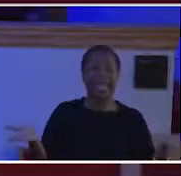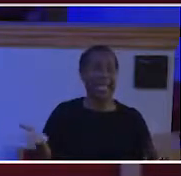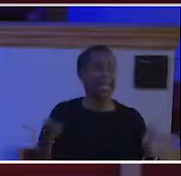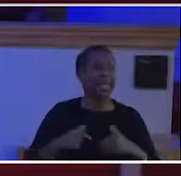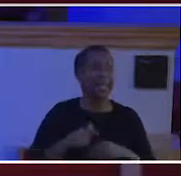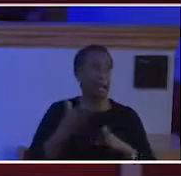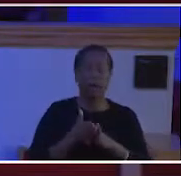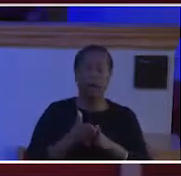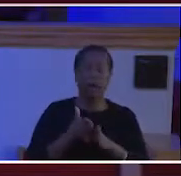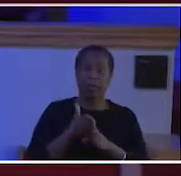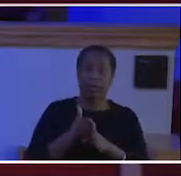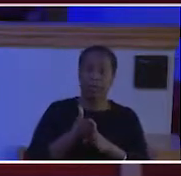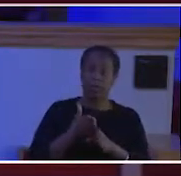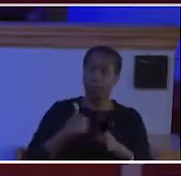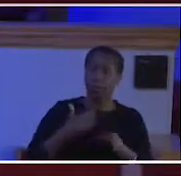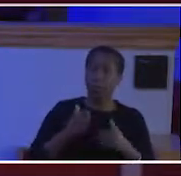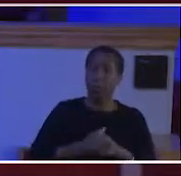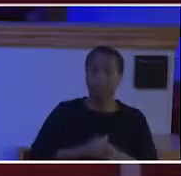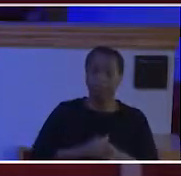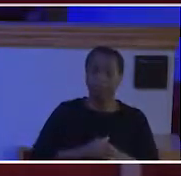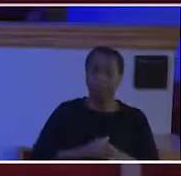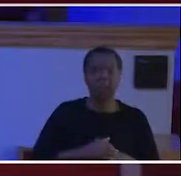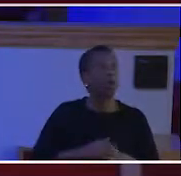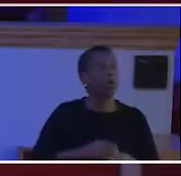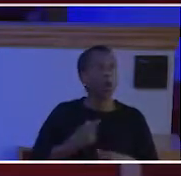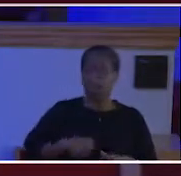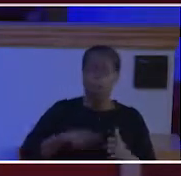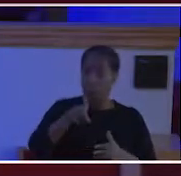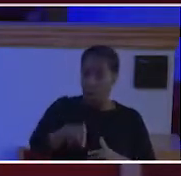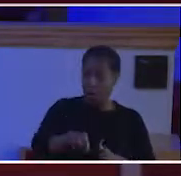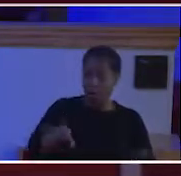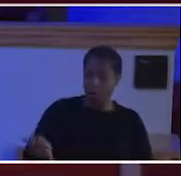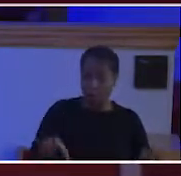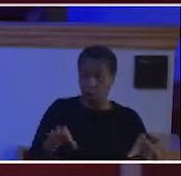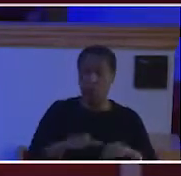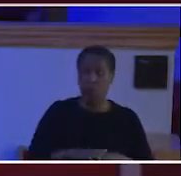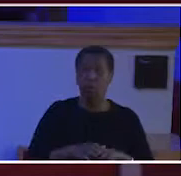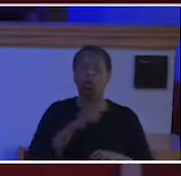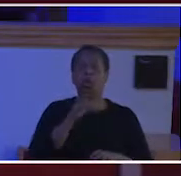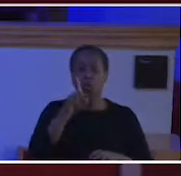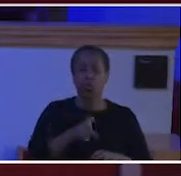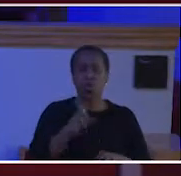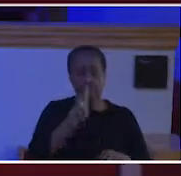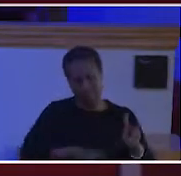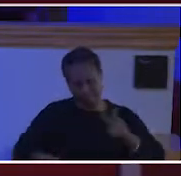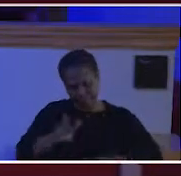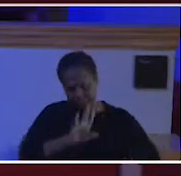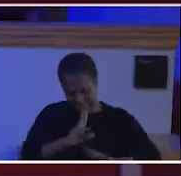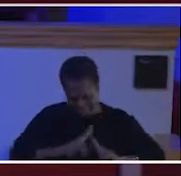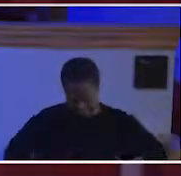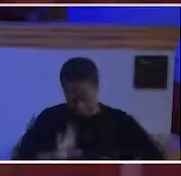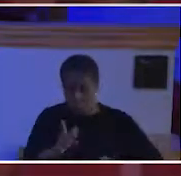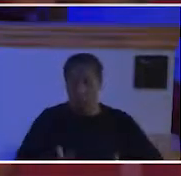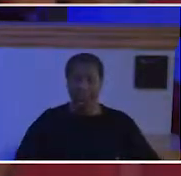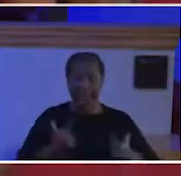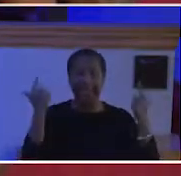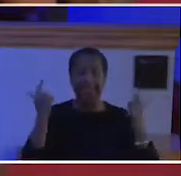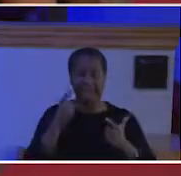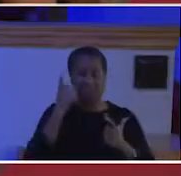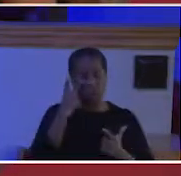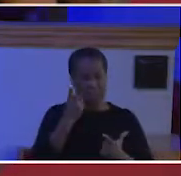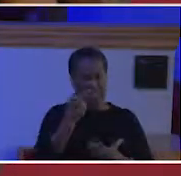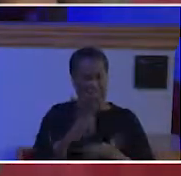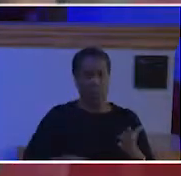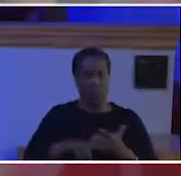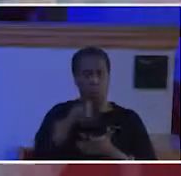an after Christ picture? All you gotta do is look at your life, and you'll see what he